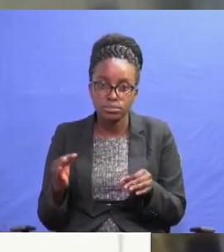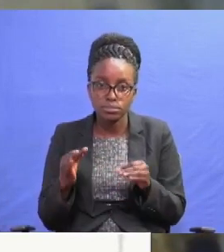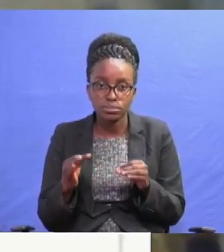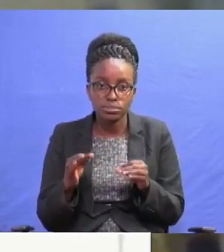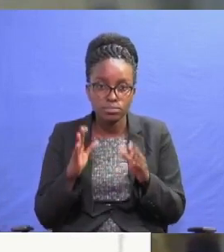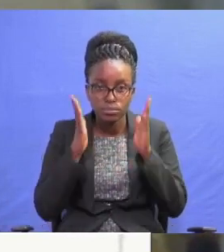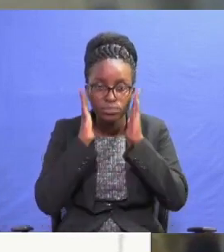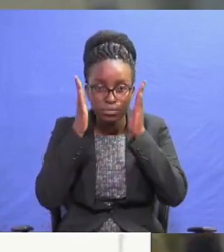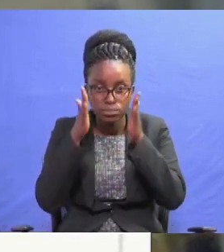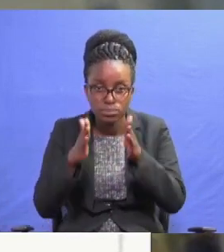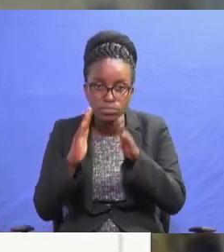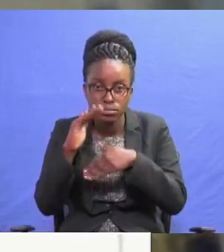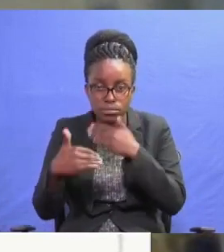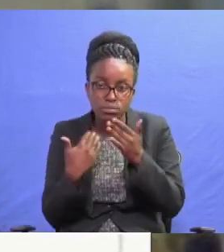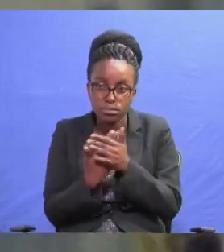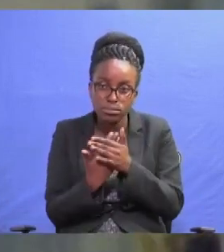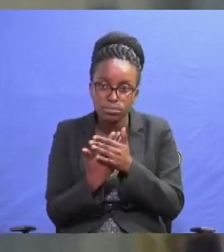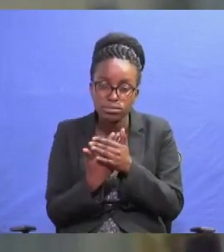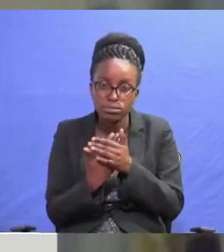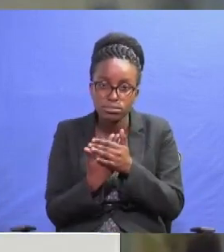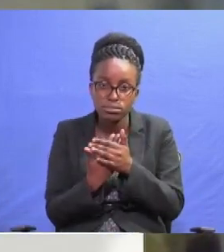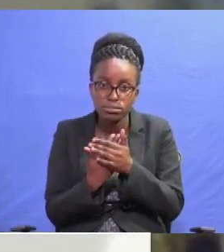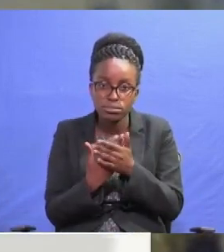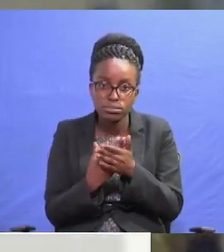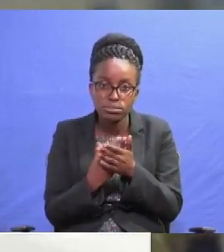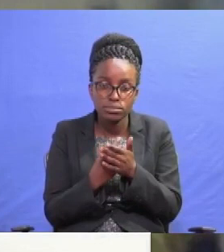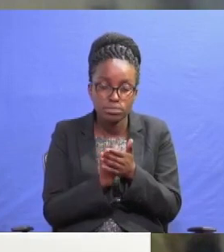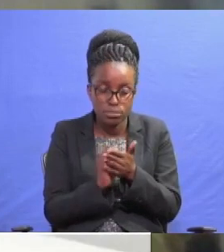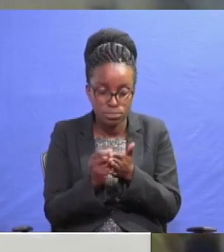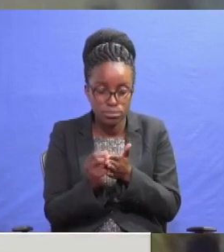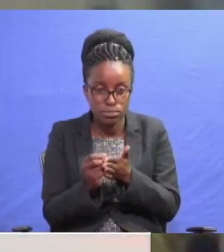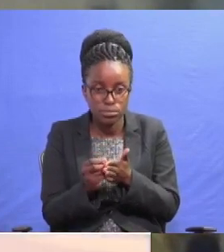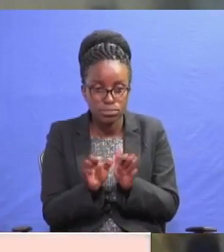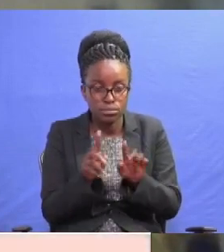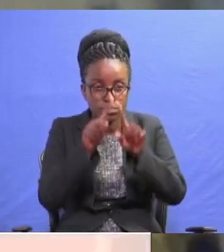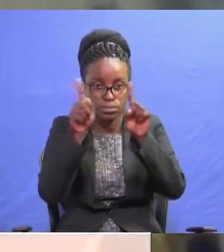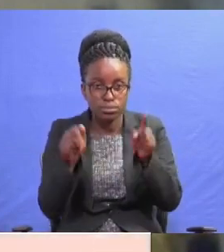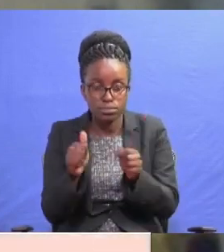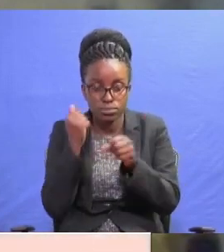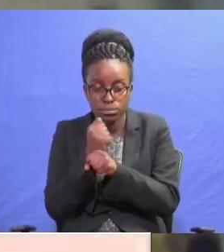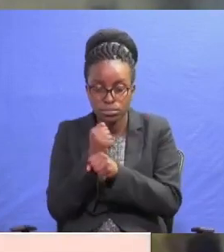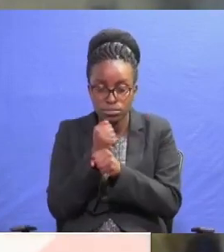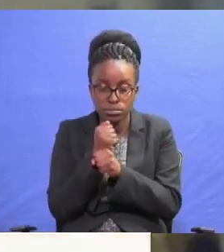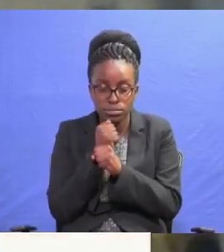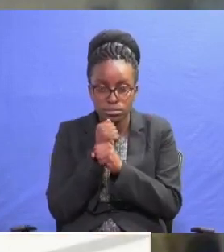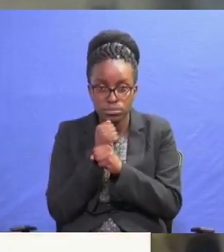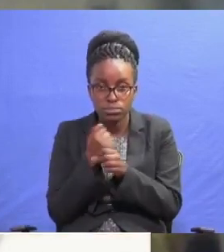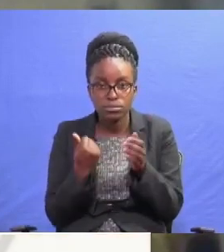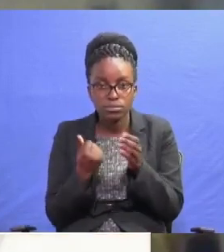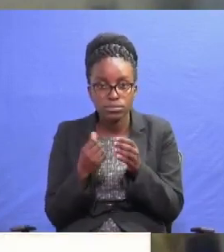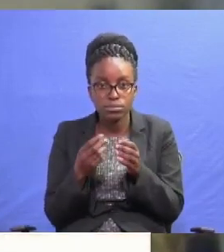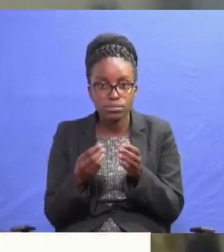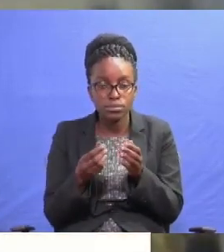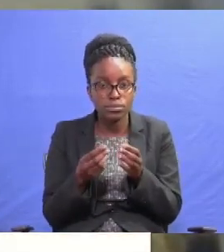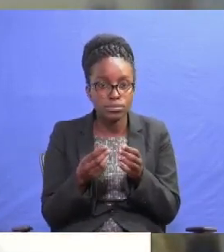and within which legislative framework? You have had a number of our leaders